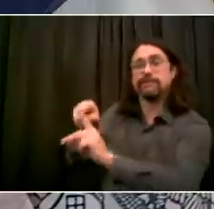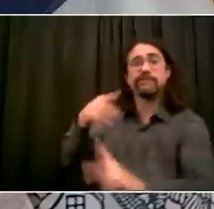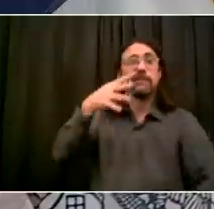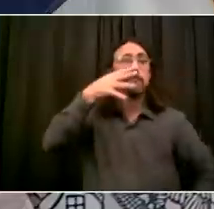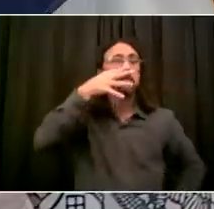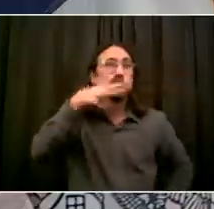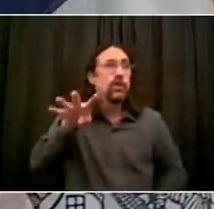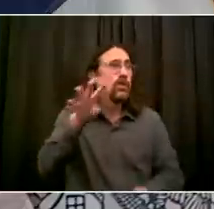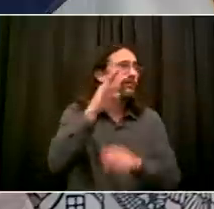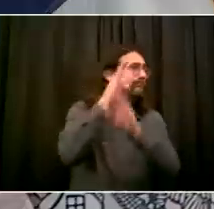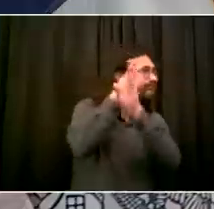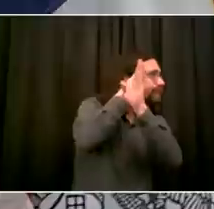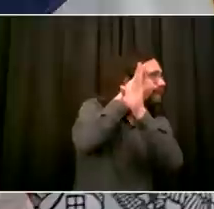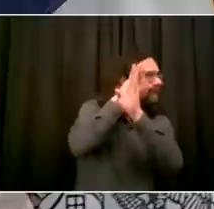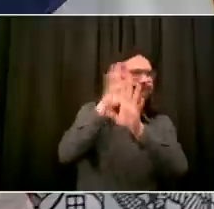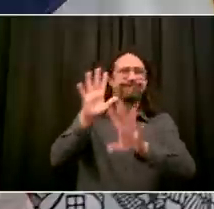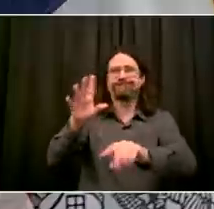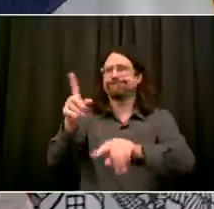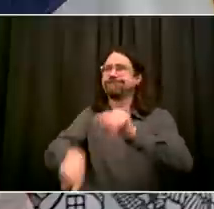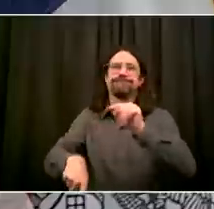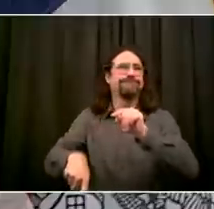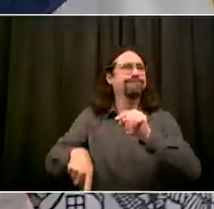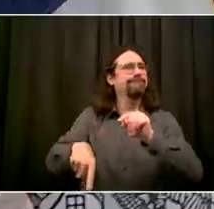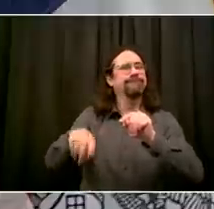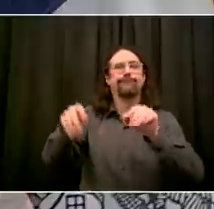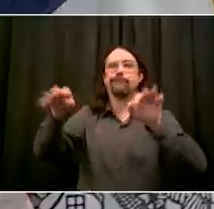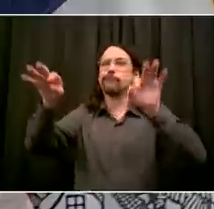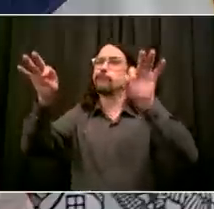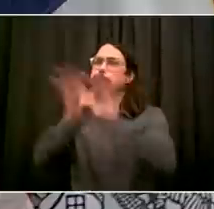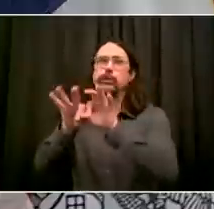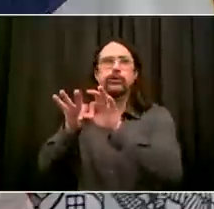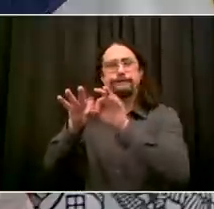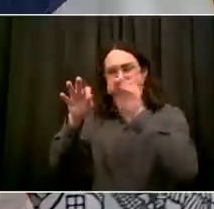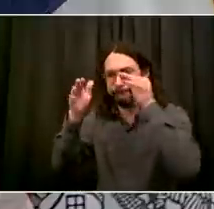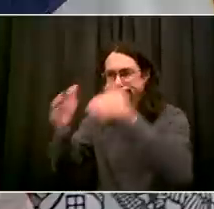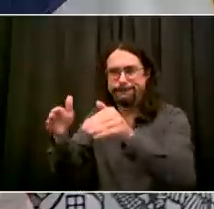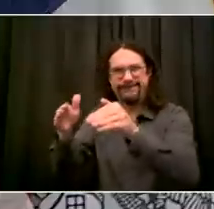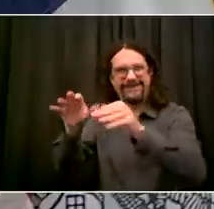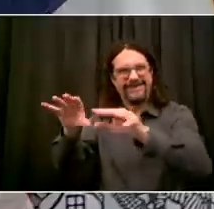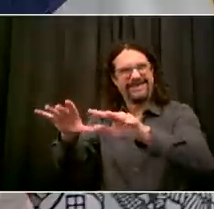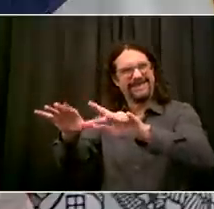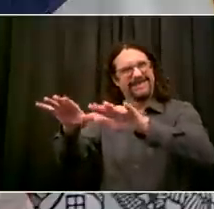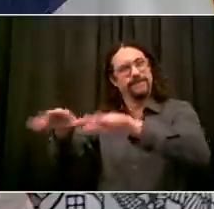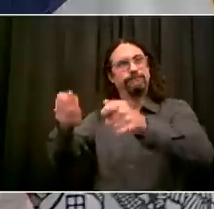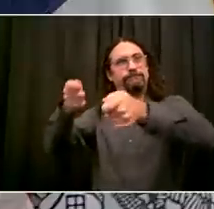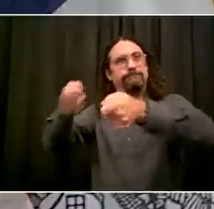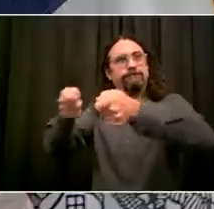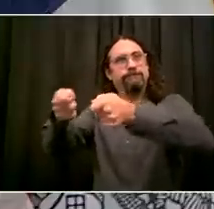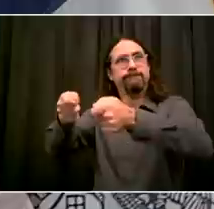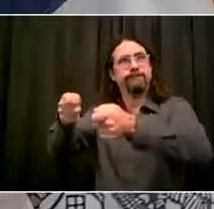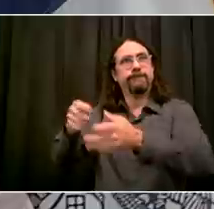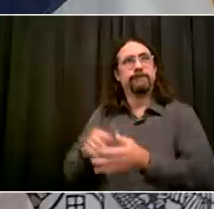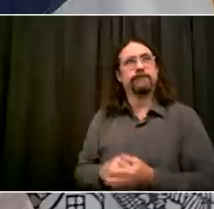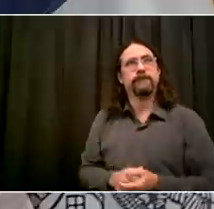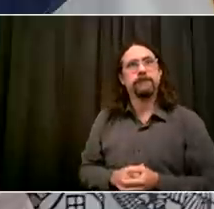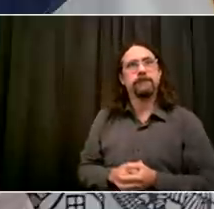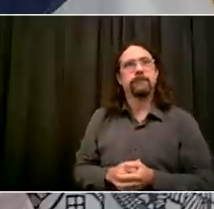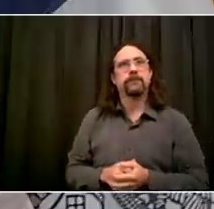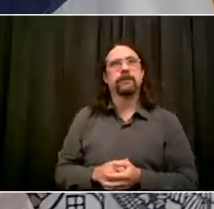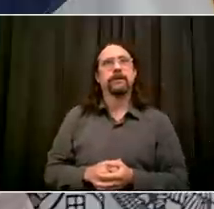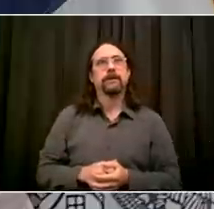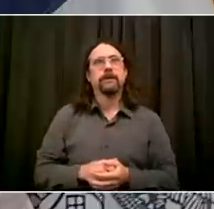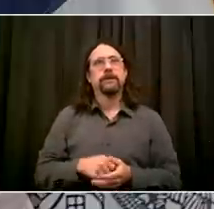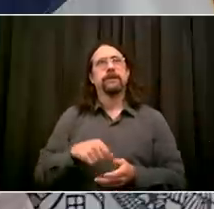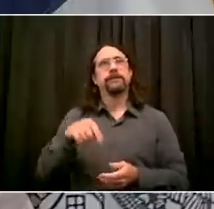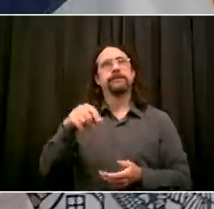tough about it. And that's why I put forward a plan to address the situation. And yes, it involves tough restrictions, nothing we want